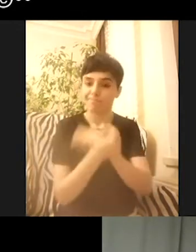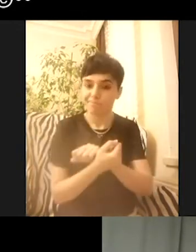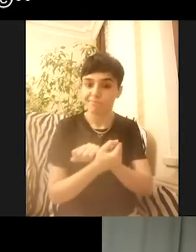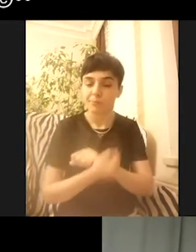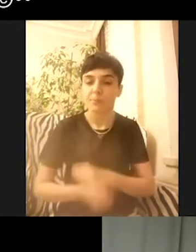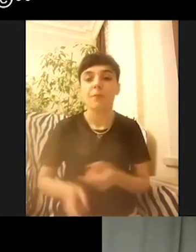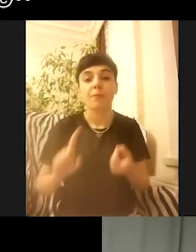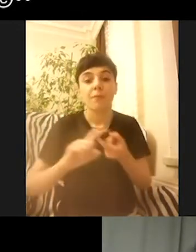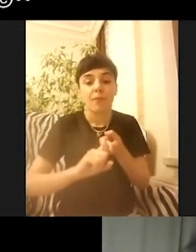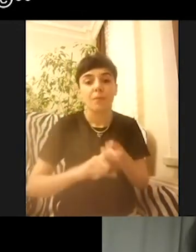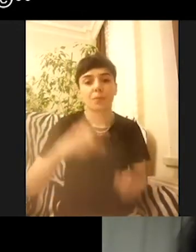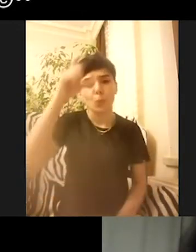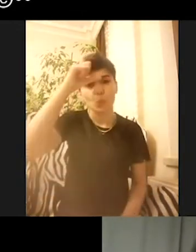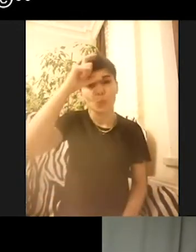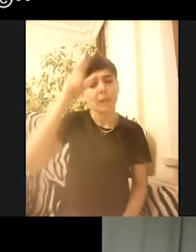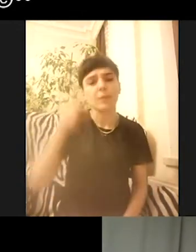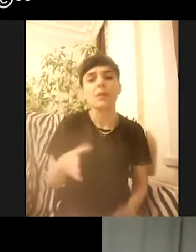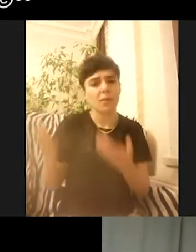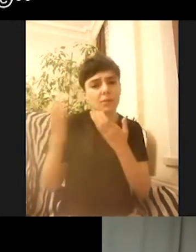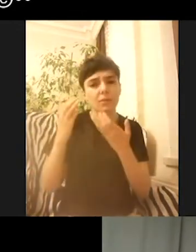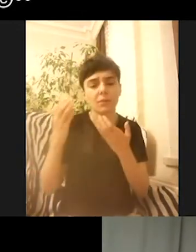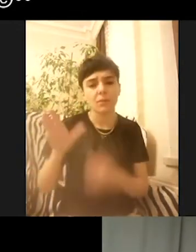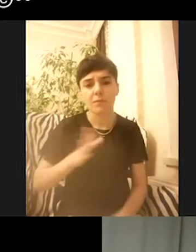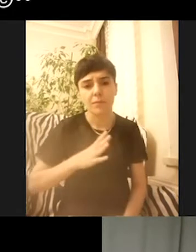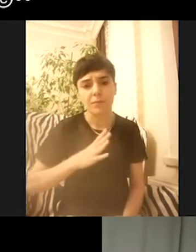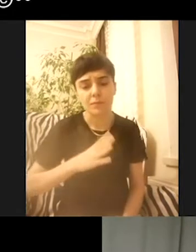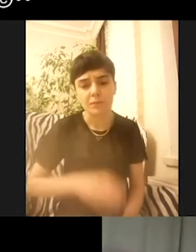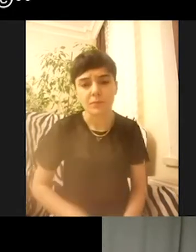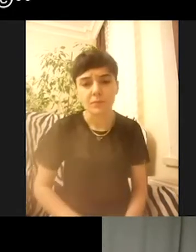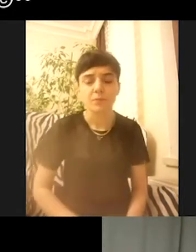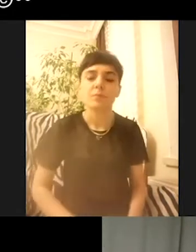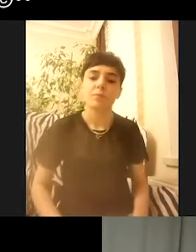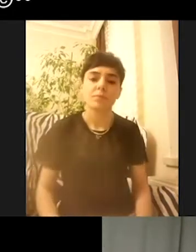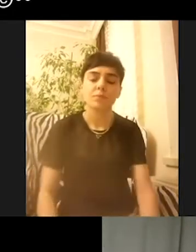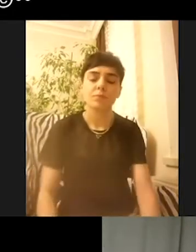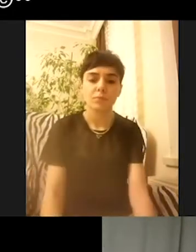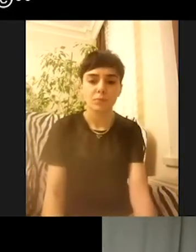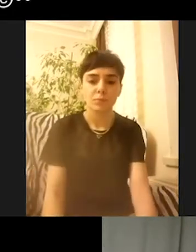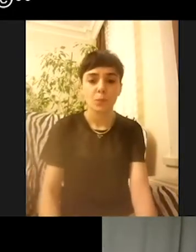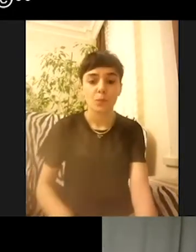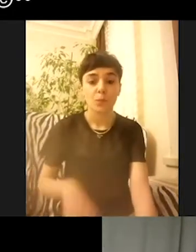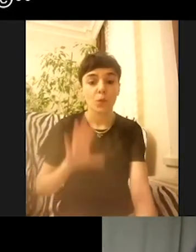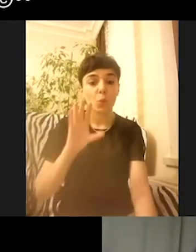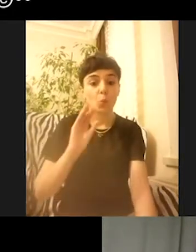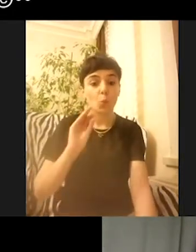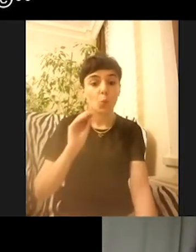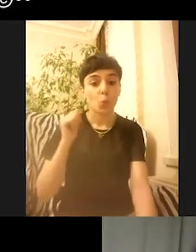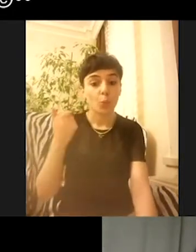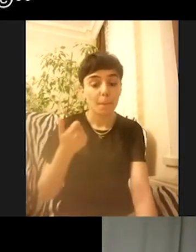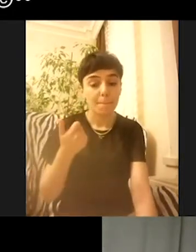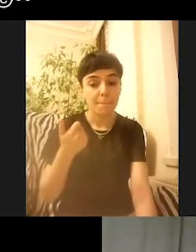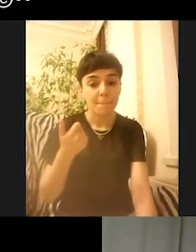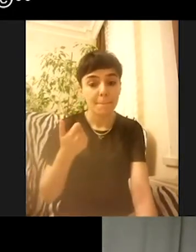I really would like to say I really appeal to you as well. And politicians, activists in